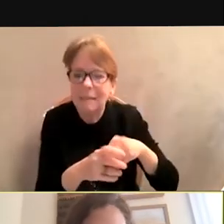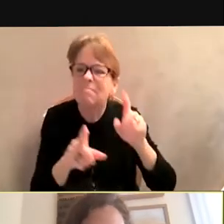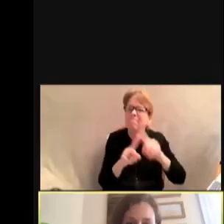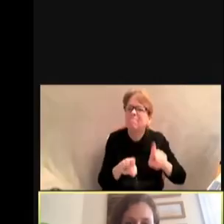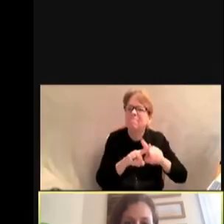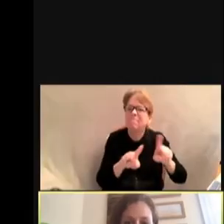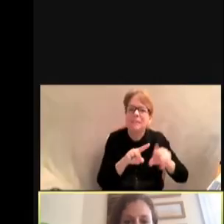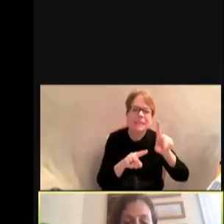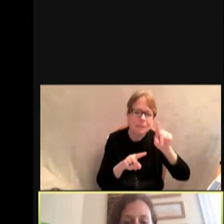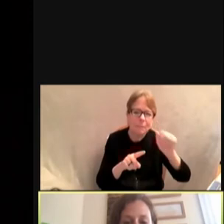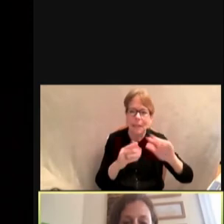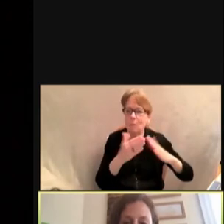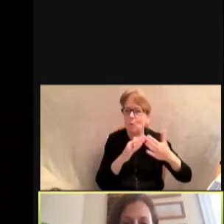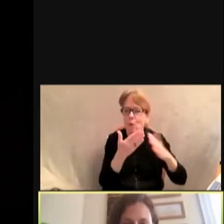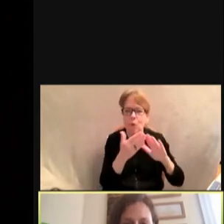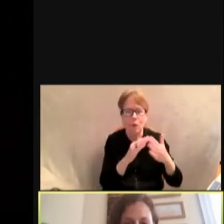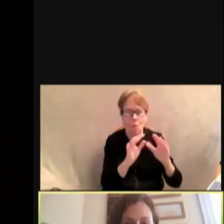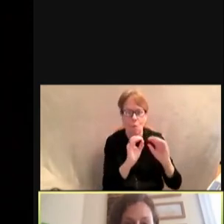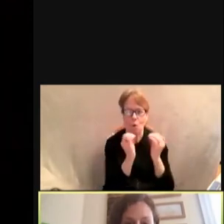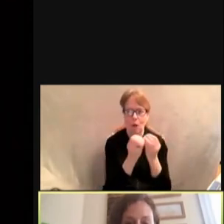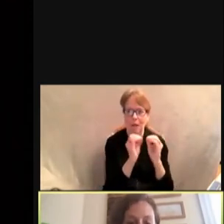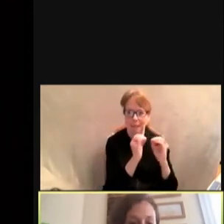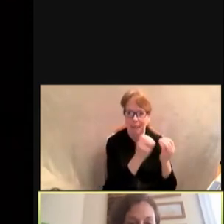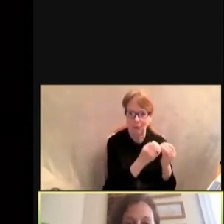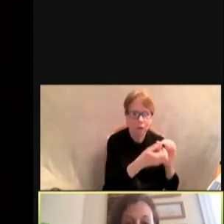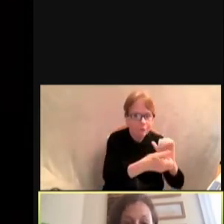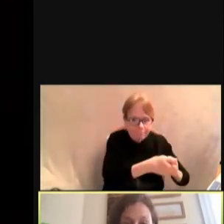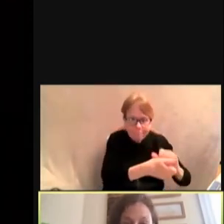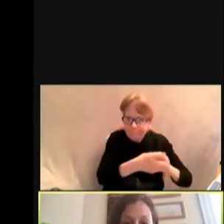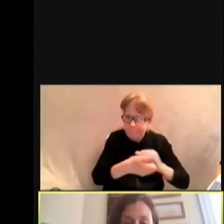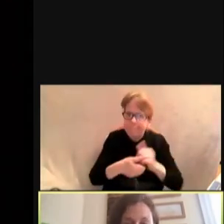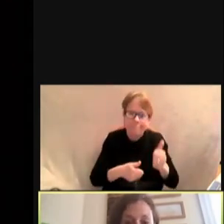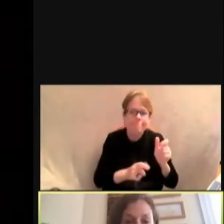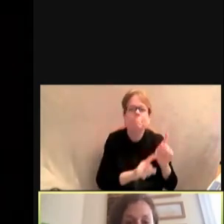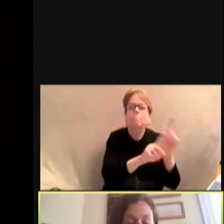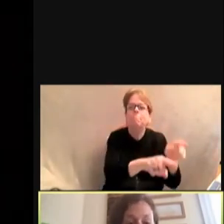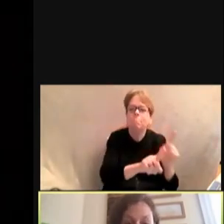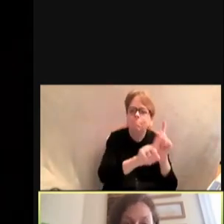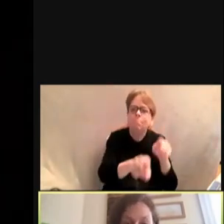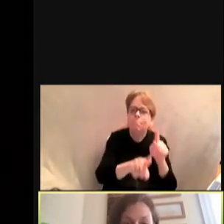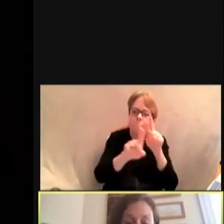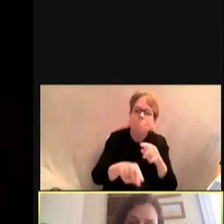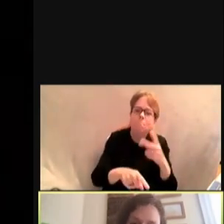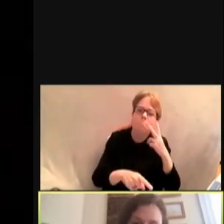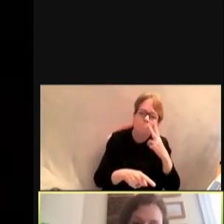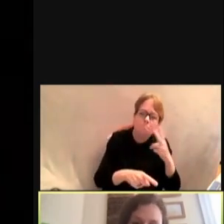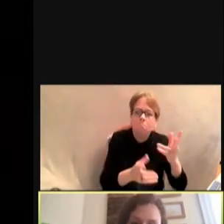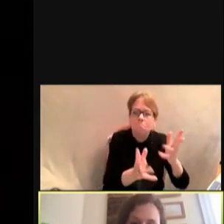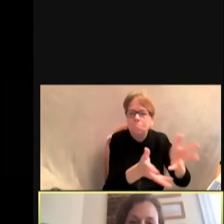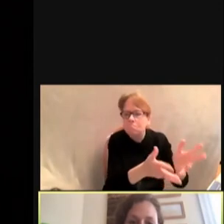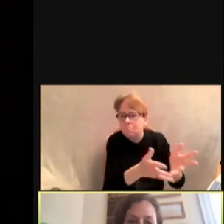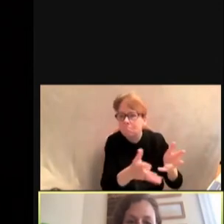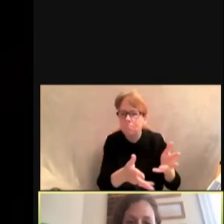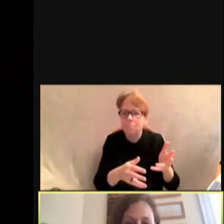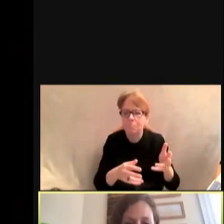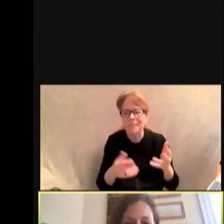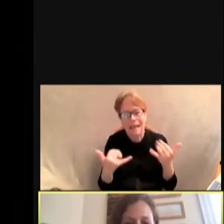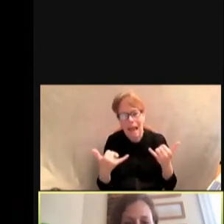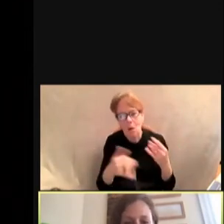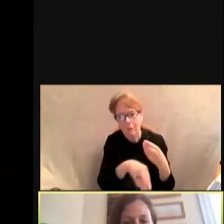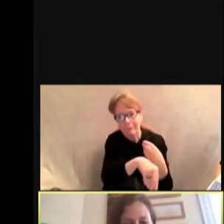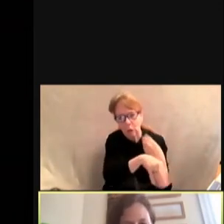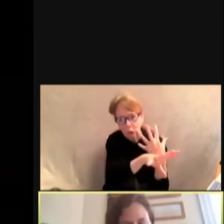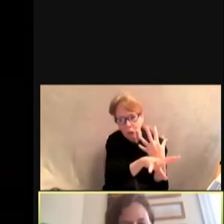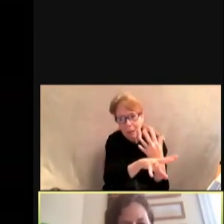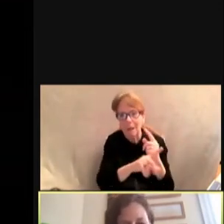organizations through partnerships with the community, going out and visiting those organizations this year virtually and in the future,